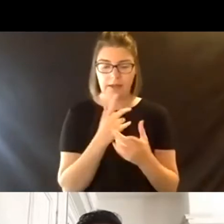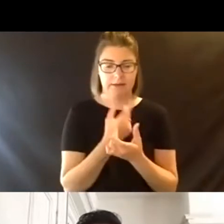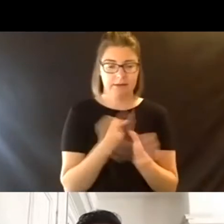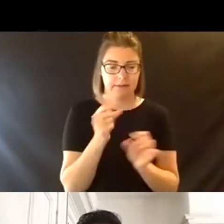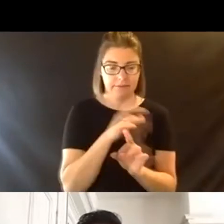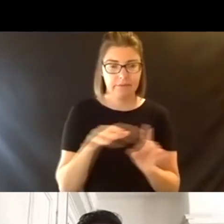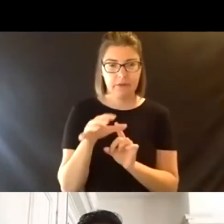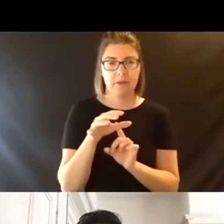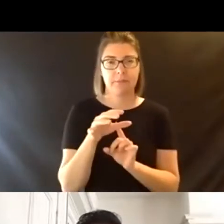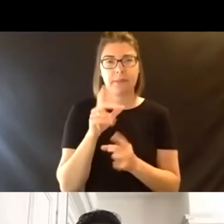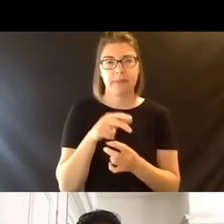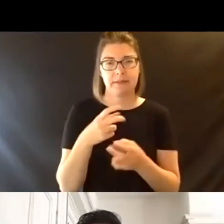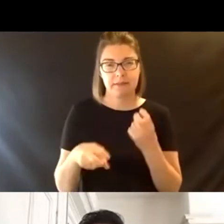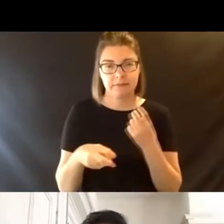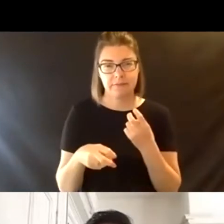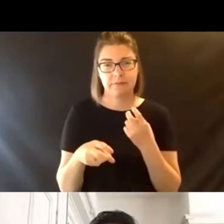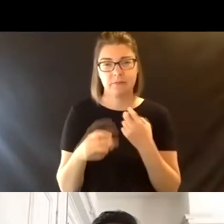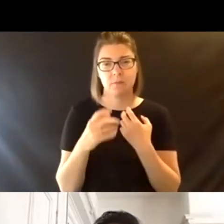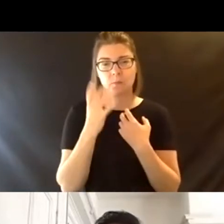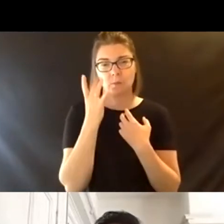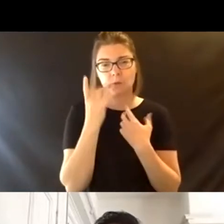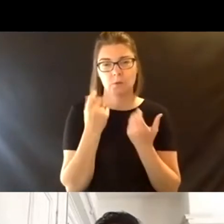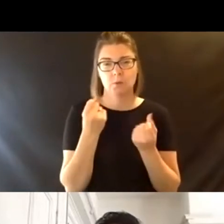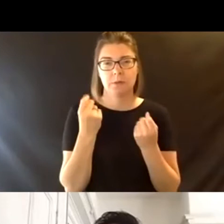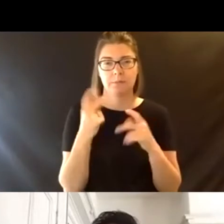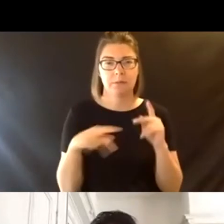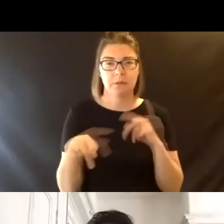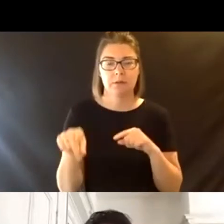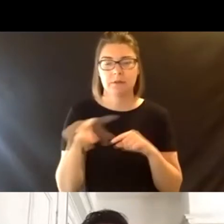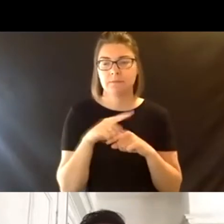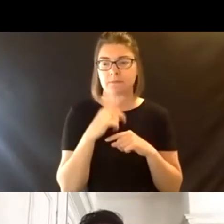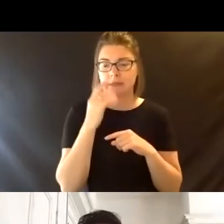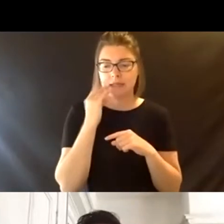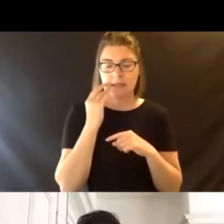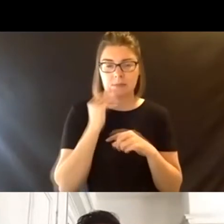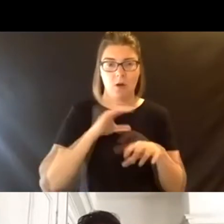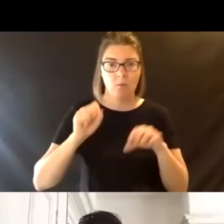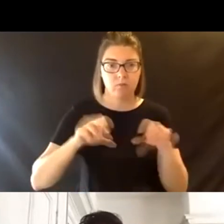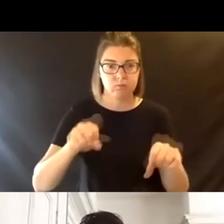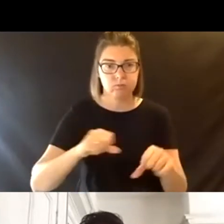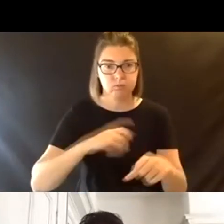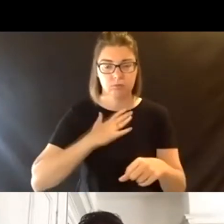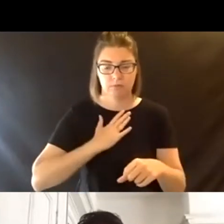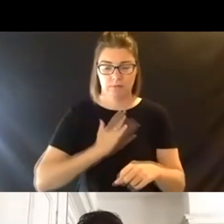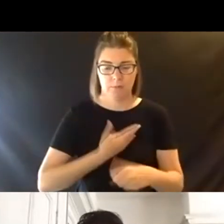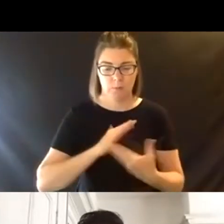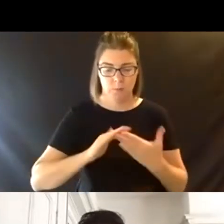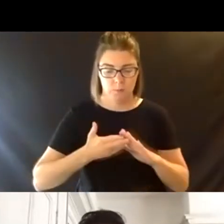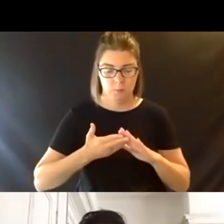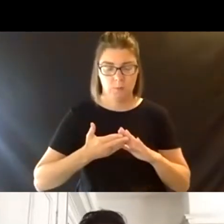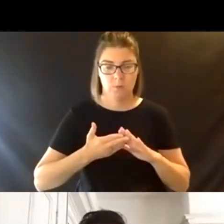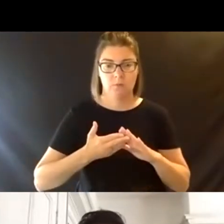it's difficult because we have so many people that have experienced colonization in our communities that they're really not